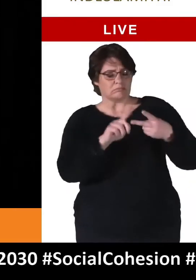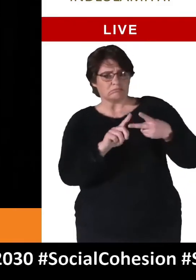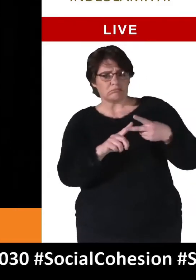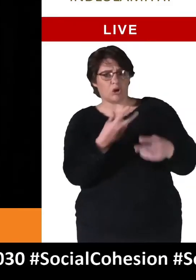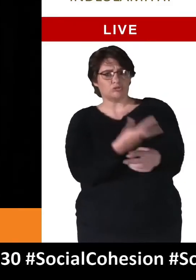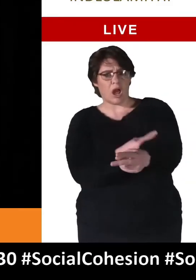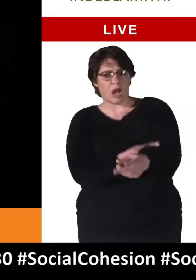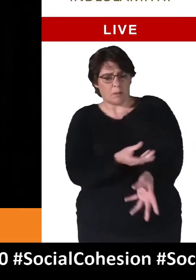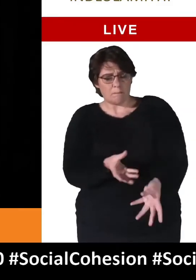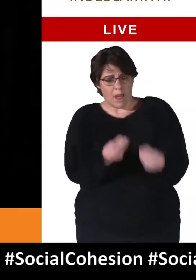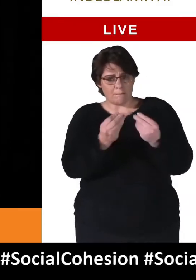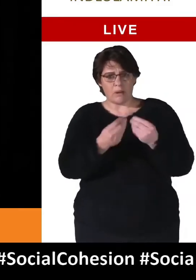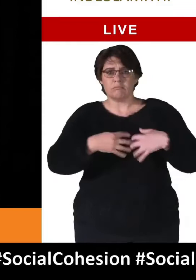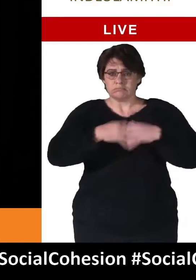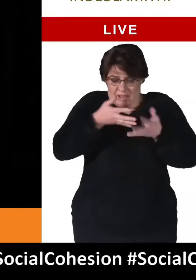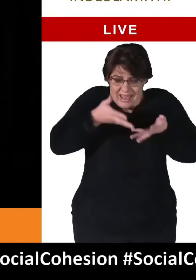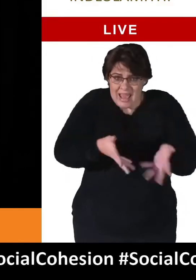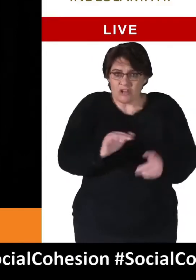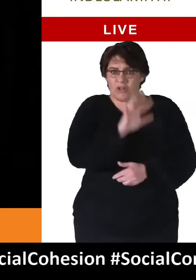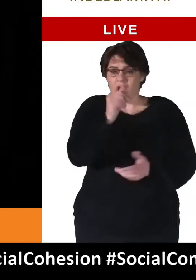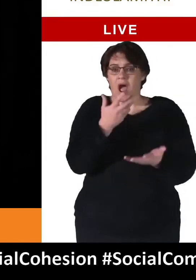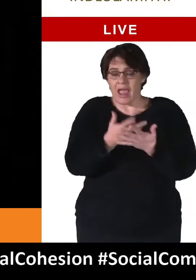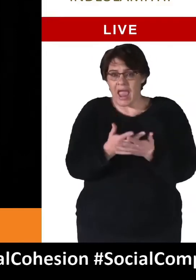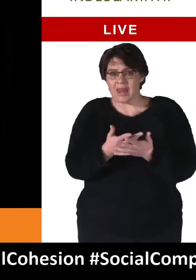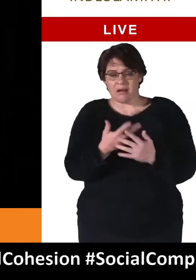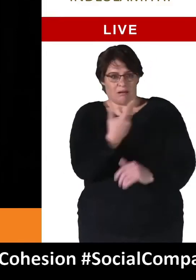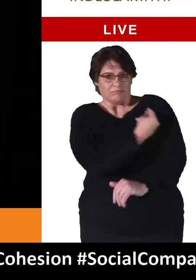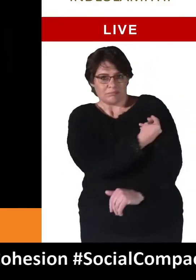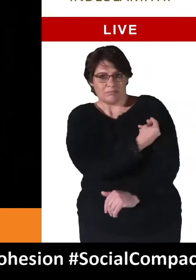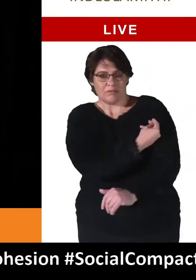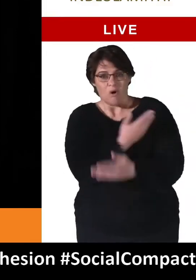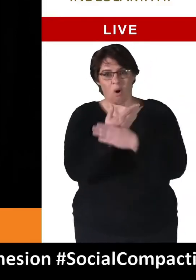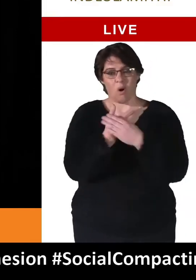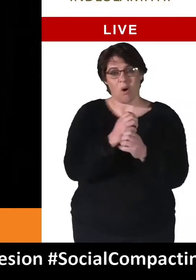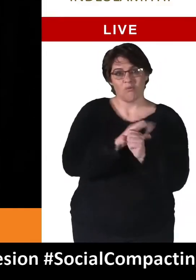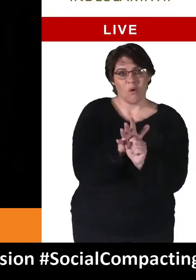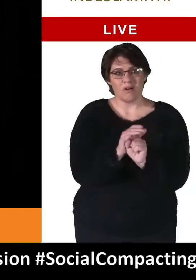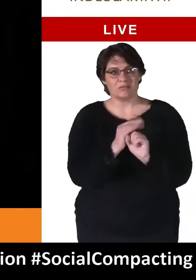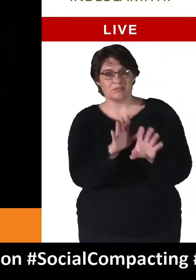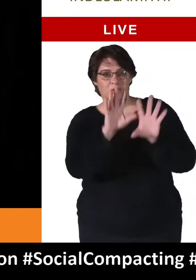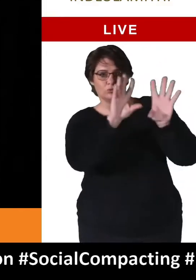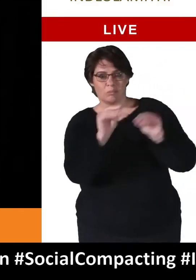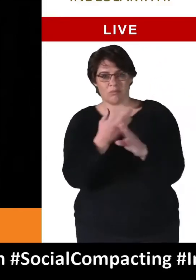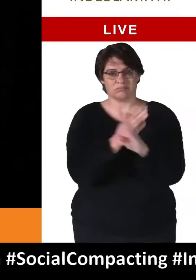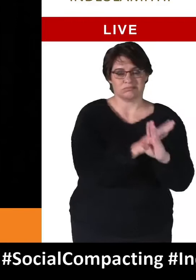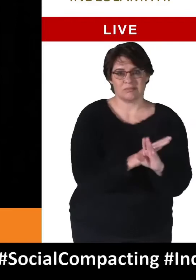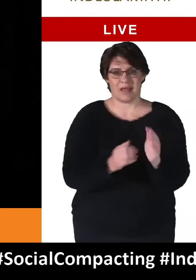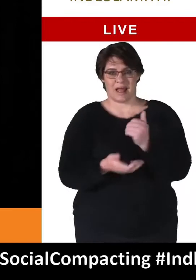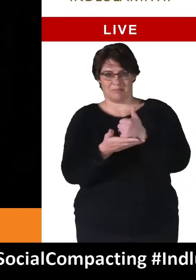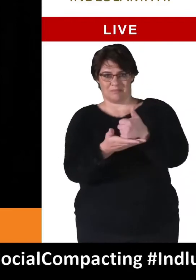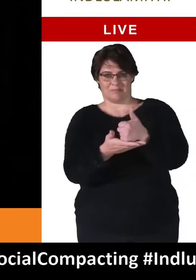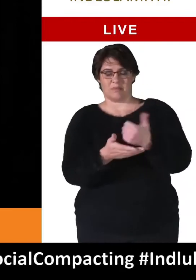Africa was found to be very effective in reducing COVID mortality. So this emotional roller coaster, it's going to keep